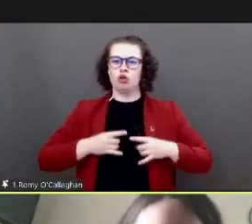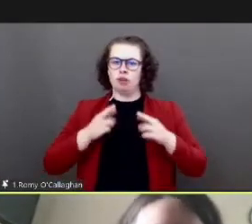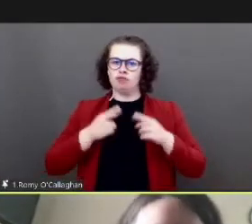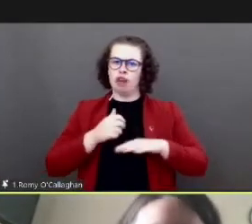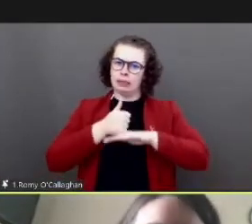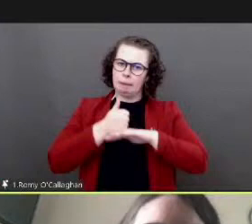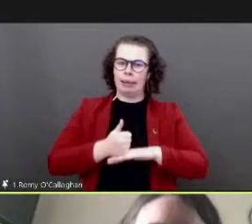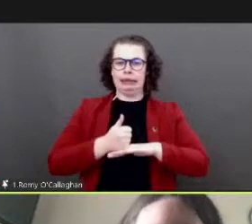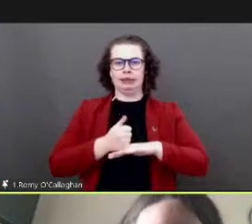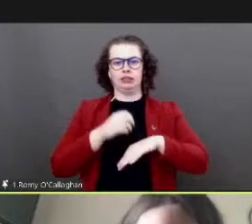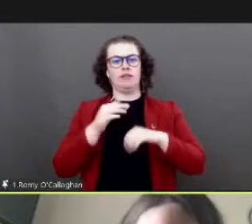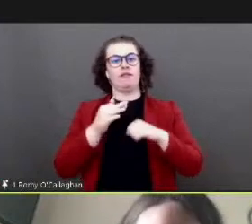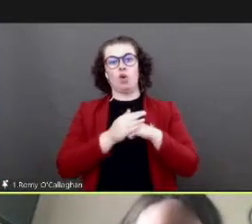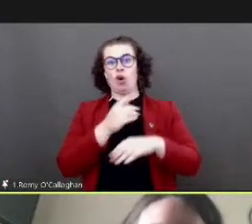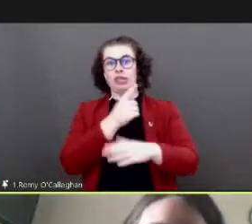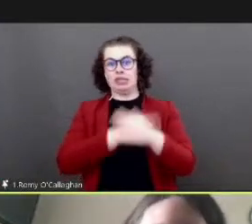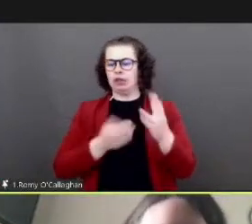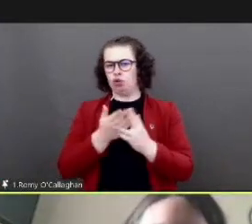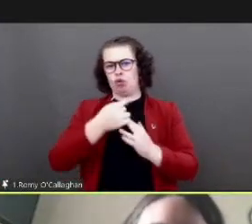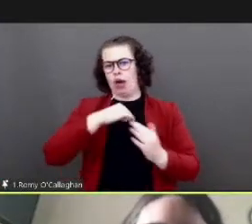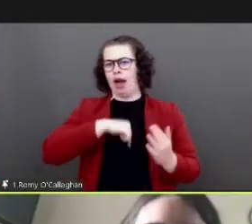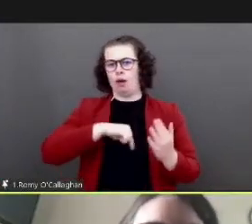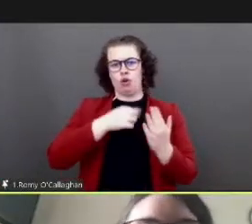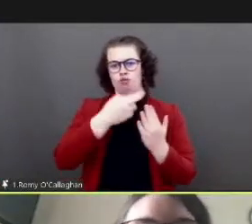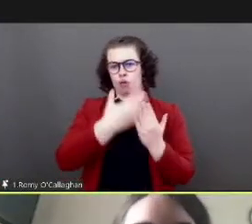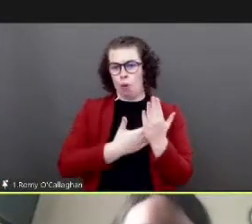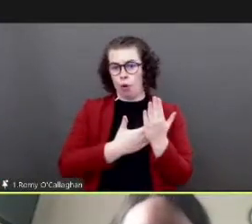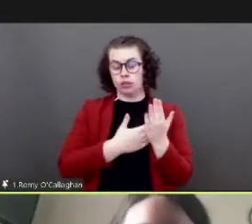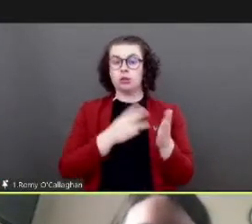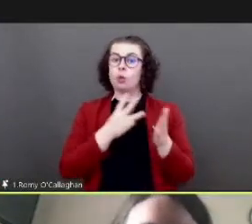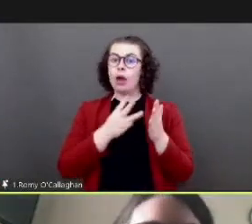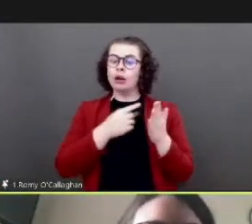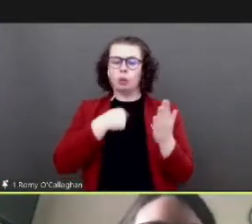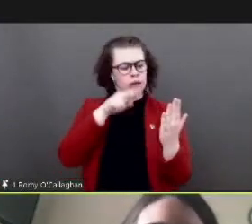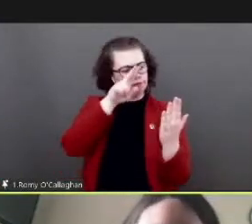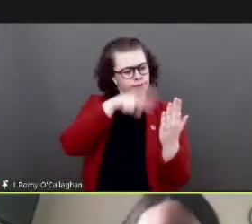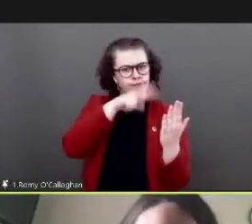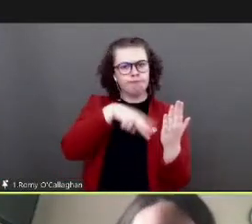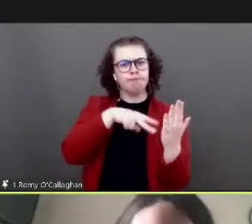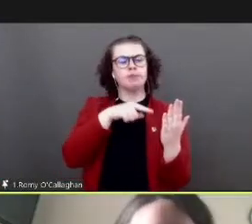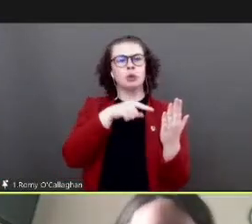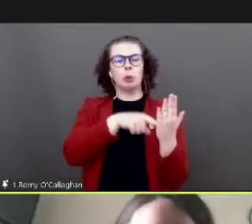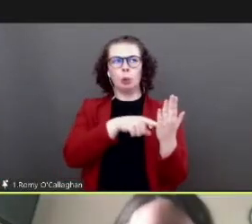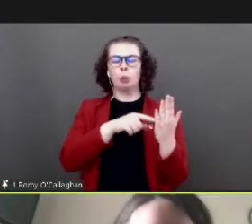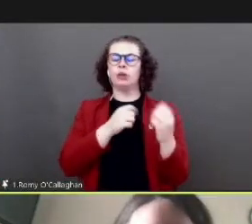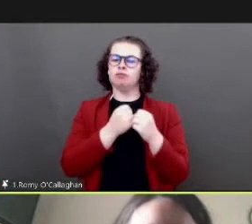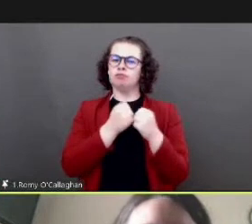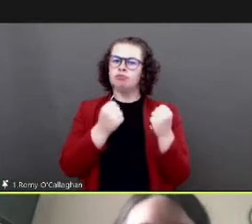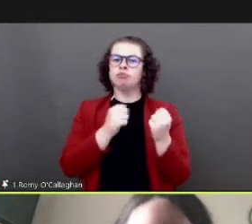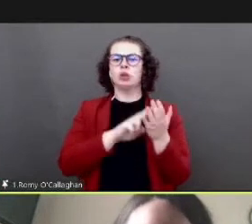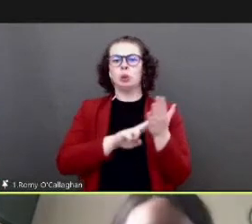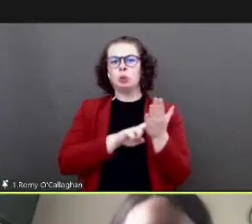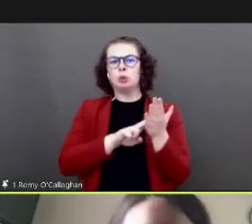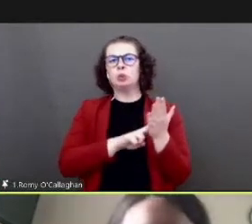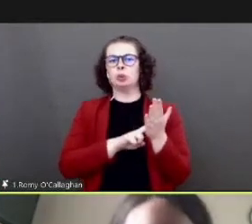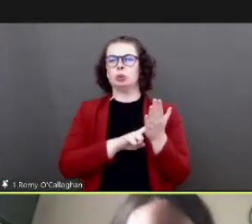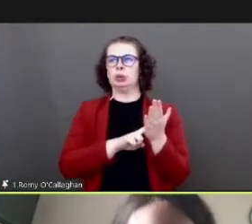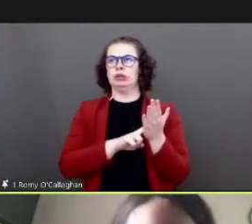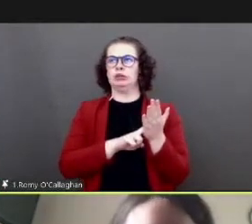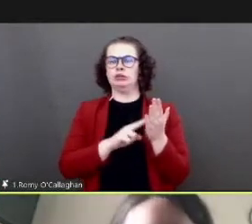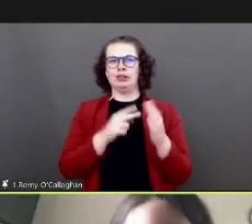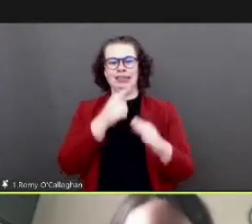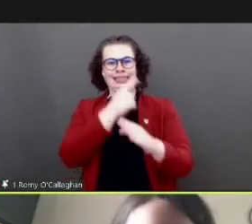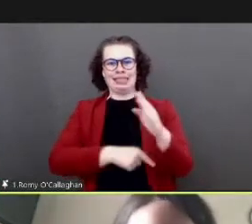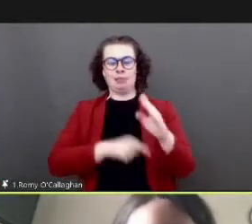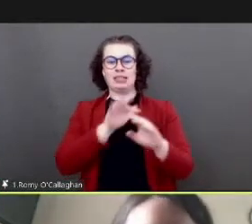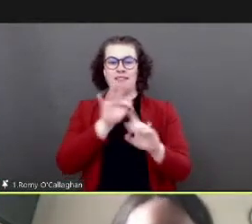disability within the entire report. And when we look at the report and who we're talking about here, we're using that, I suppose, conception of disability that comes